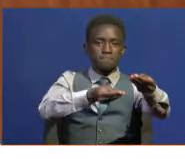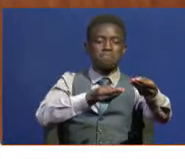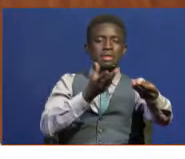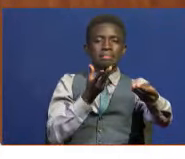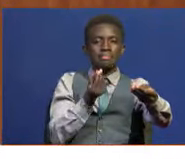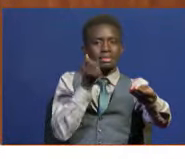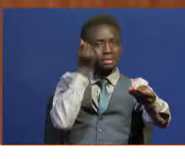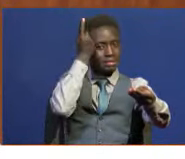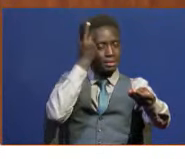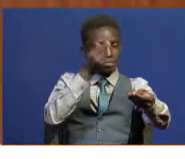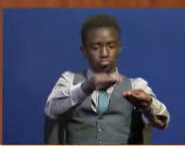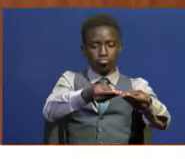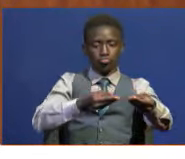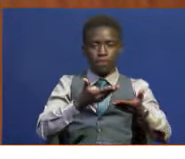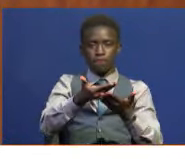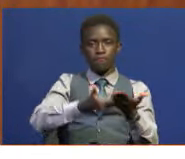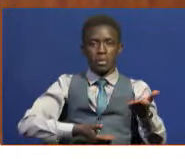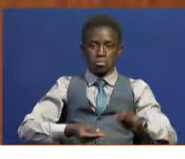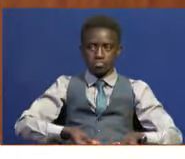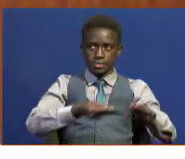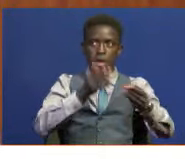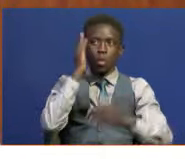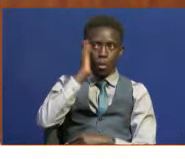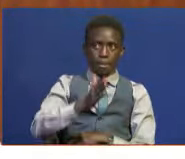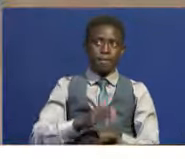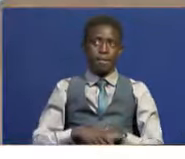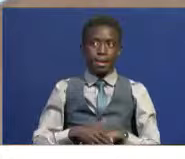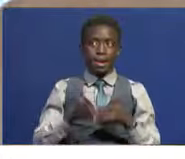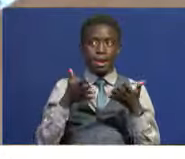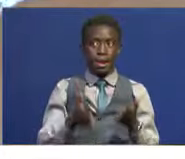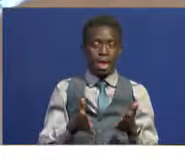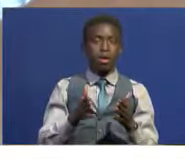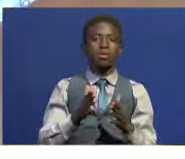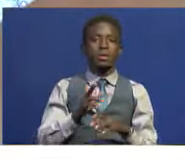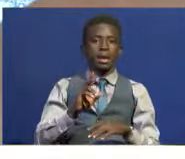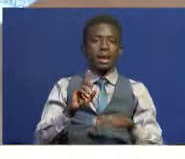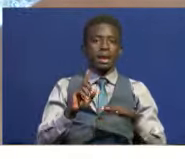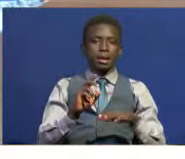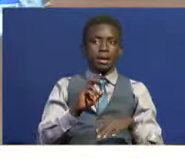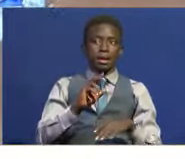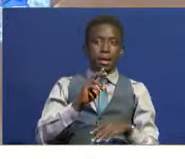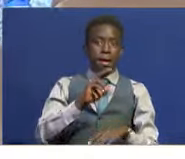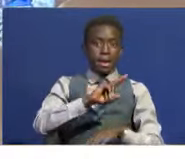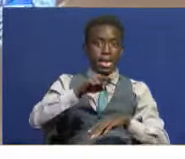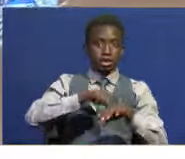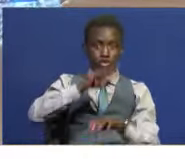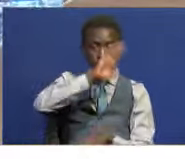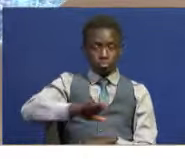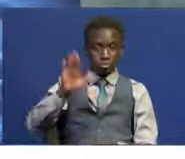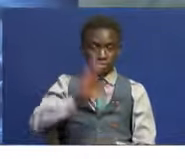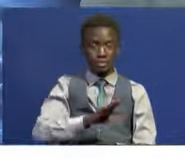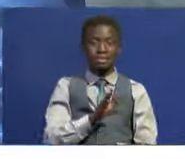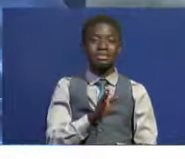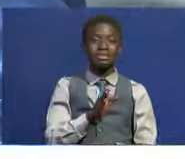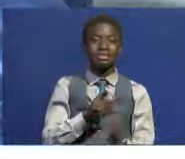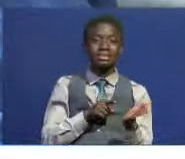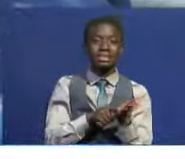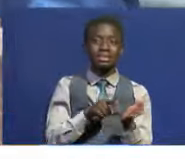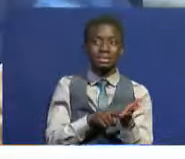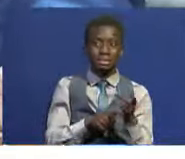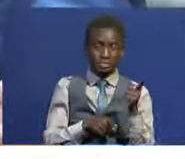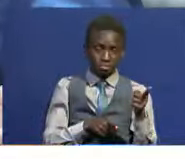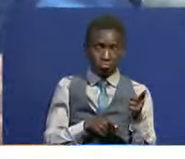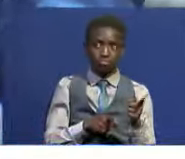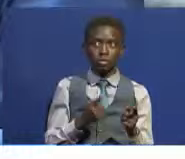This response irked members of the National Assembly's Public Debt and Privatization Committee, probing the deal that has